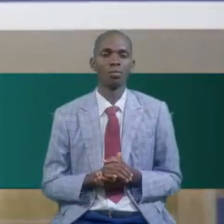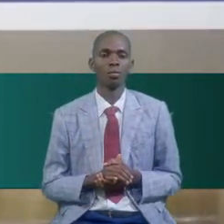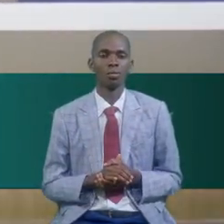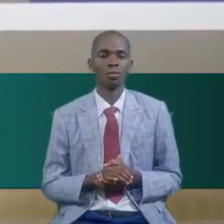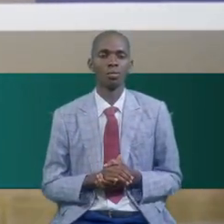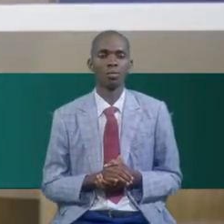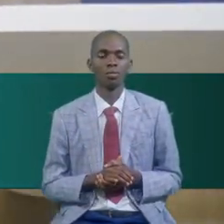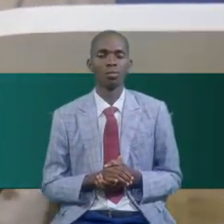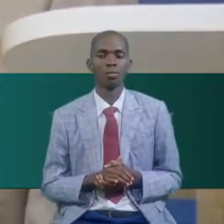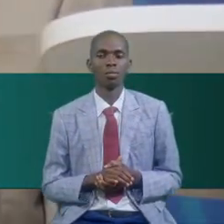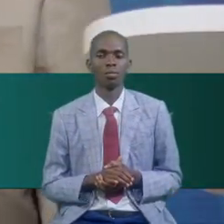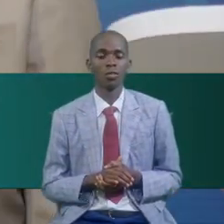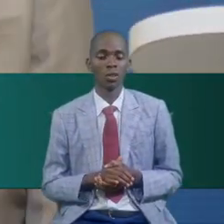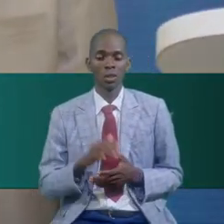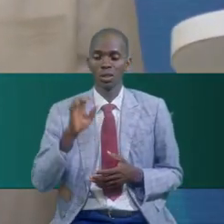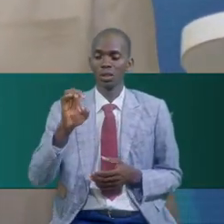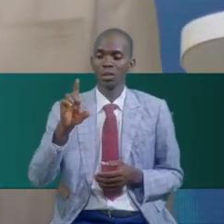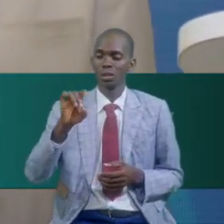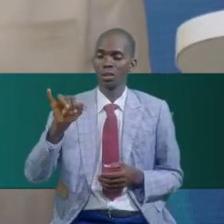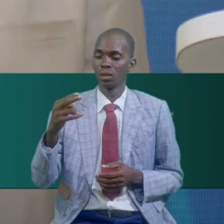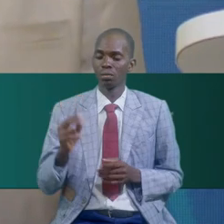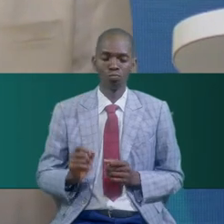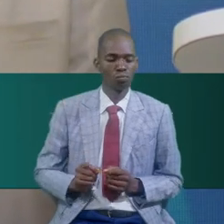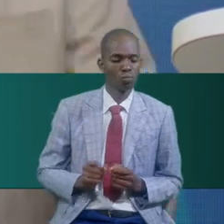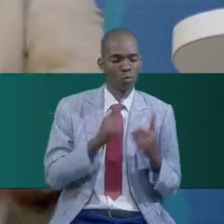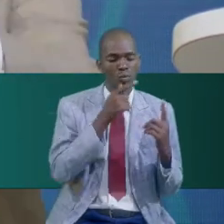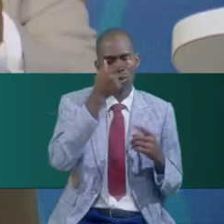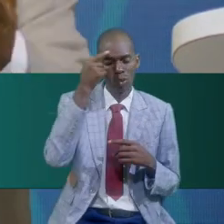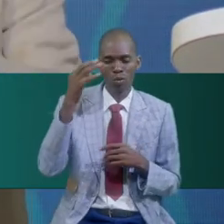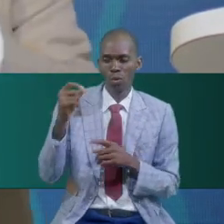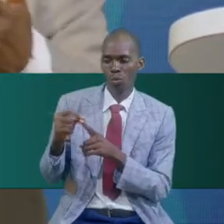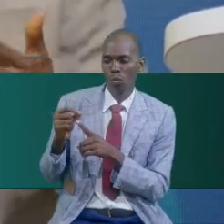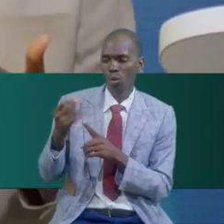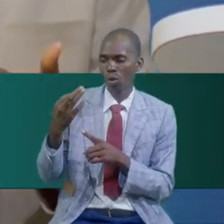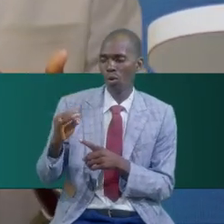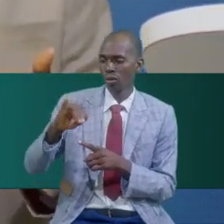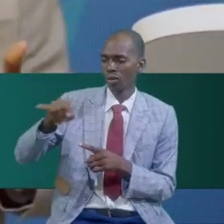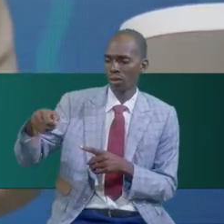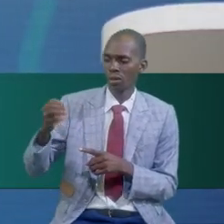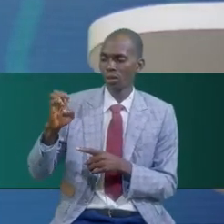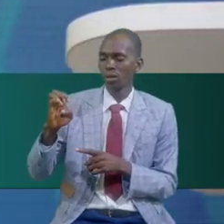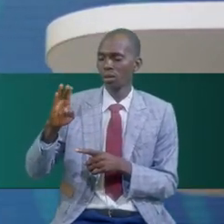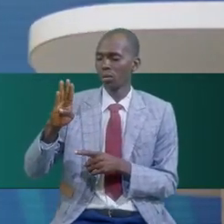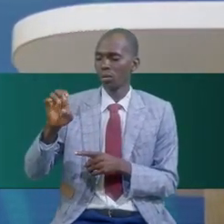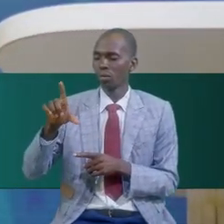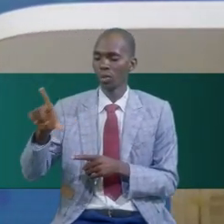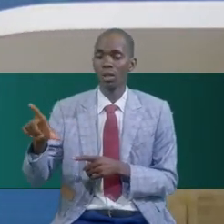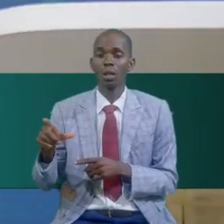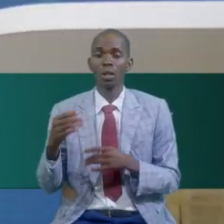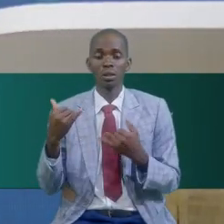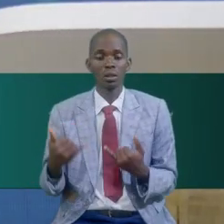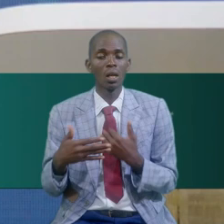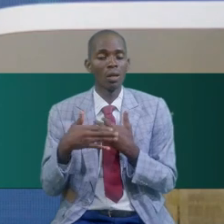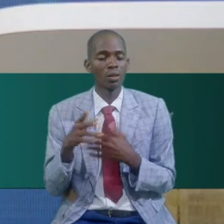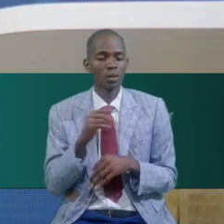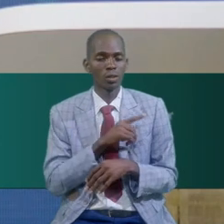Elijah that ran away because of the threat of Jezebel, after the Lord had dealt with